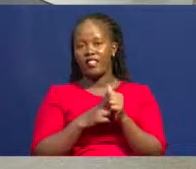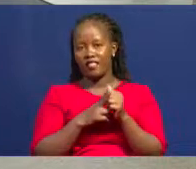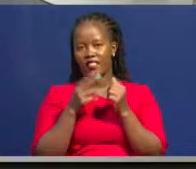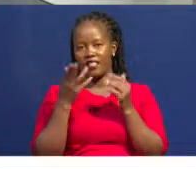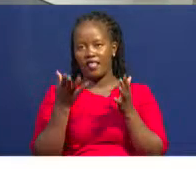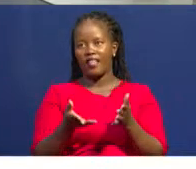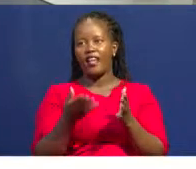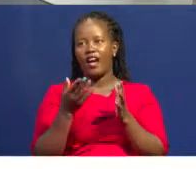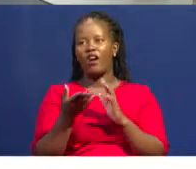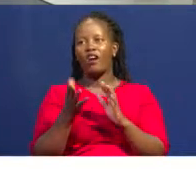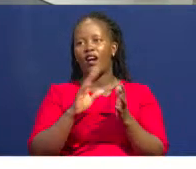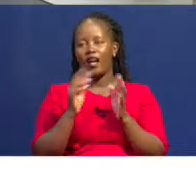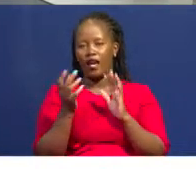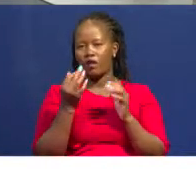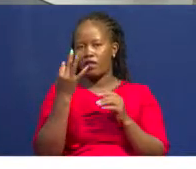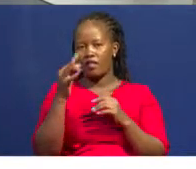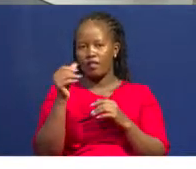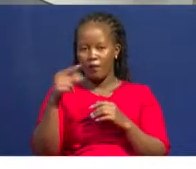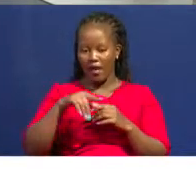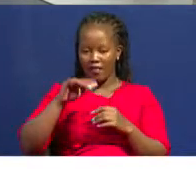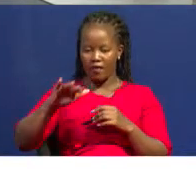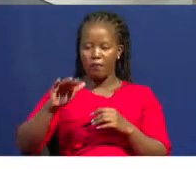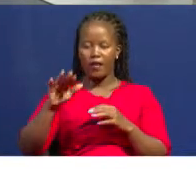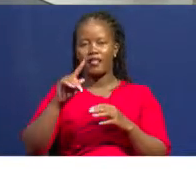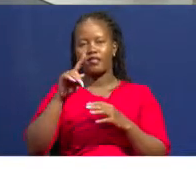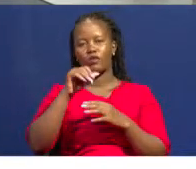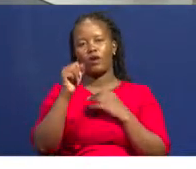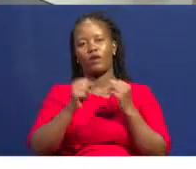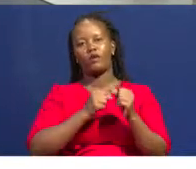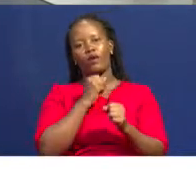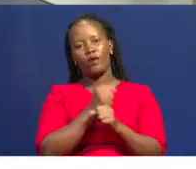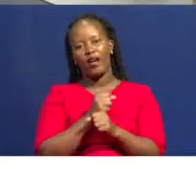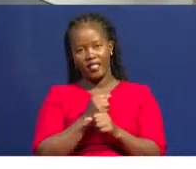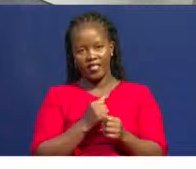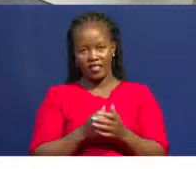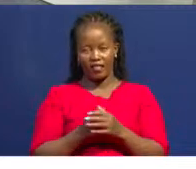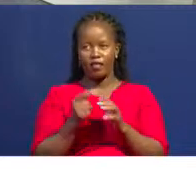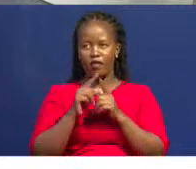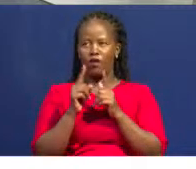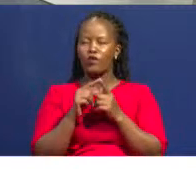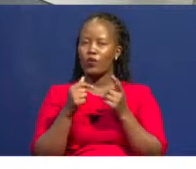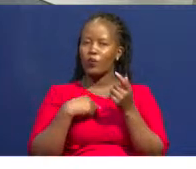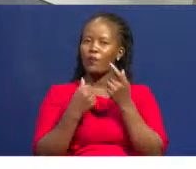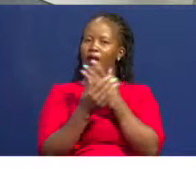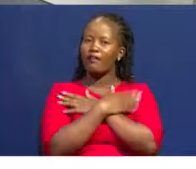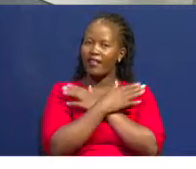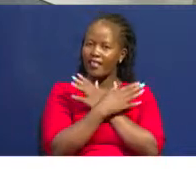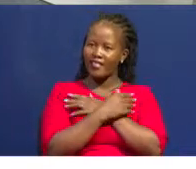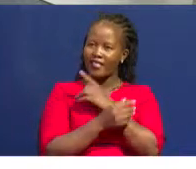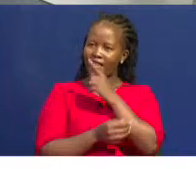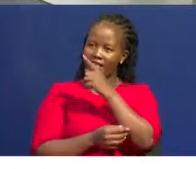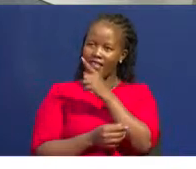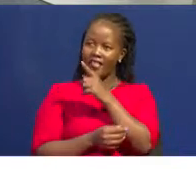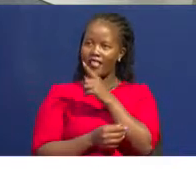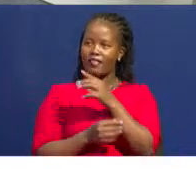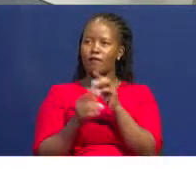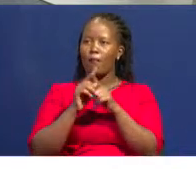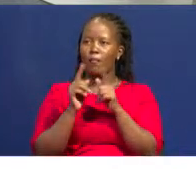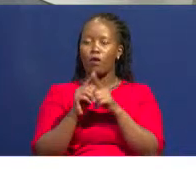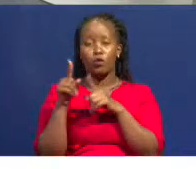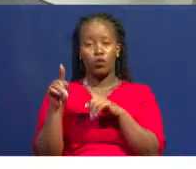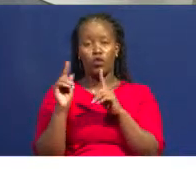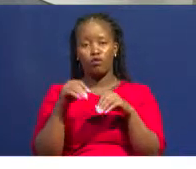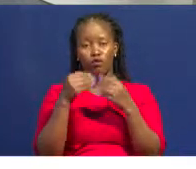3 months to a year. And my friend Omata here is a vendor, a speed limiter